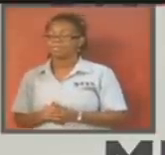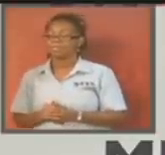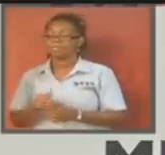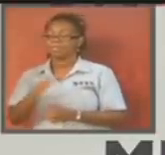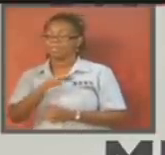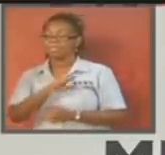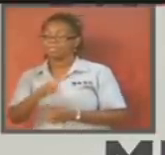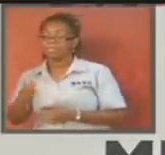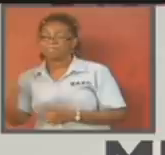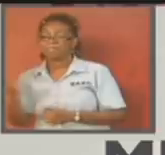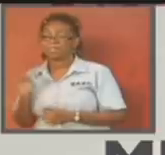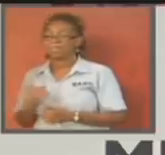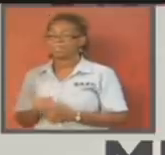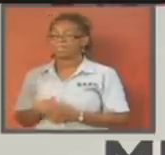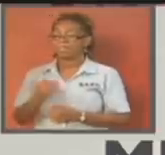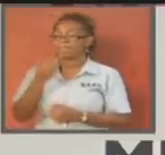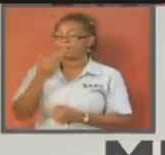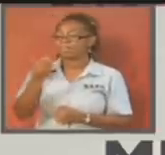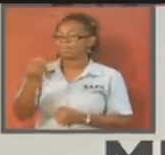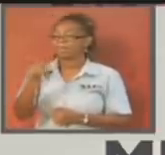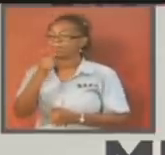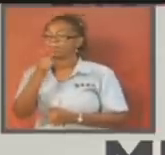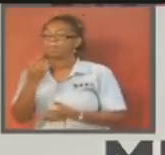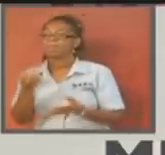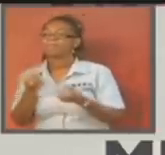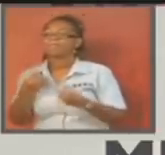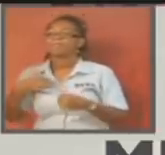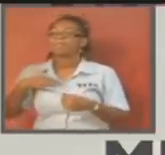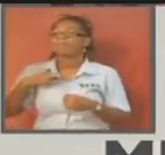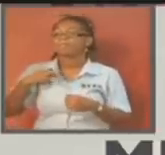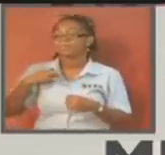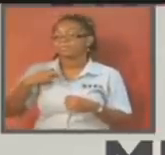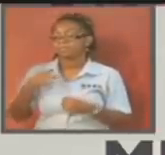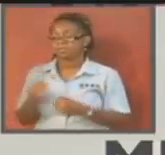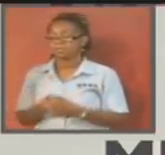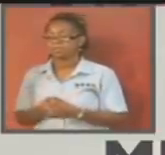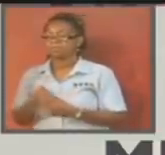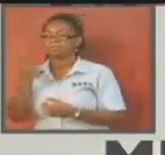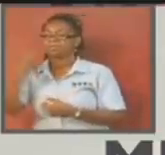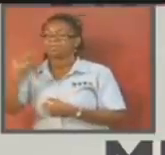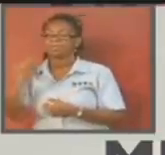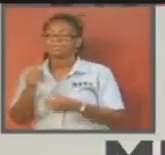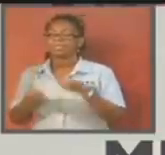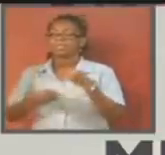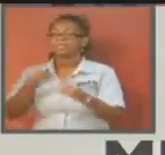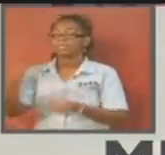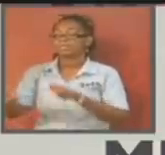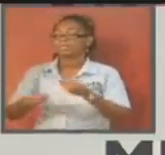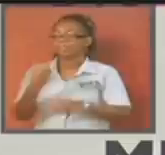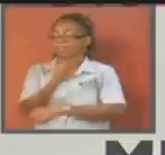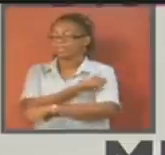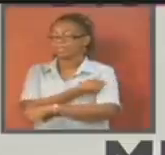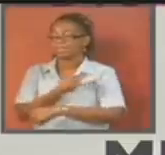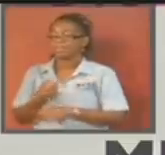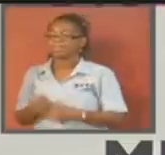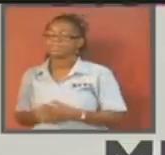get volunteers to do vaccinations on behalf of the Ministry of Health at the mass vaccination